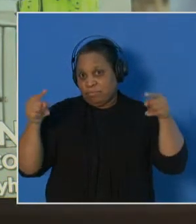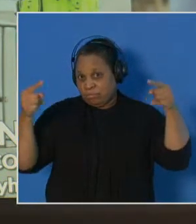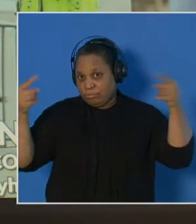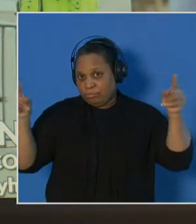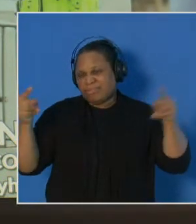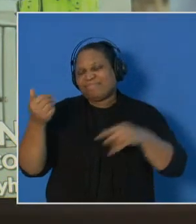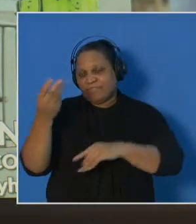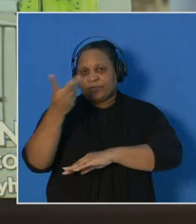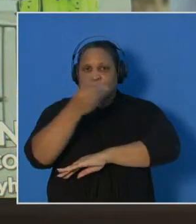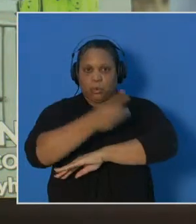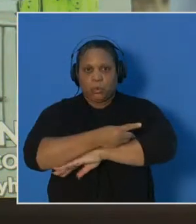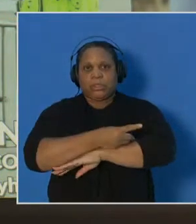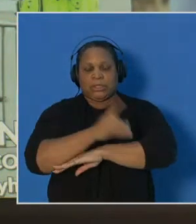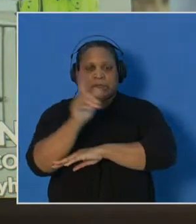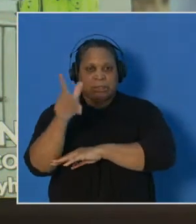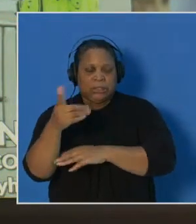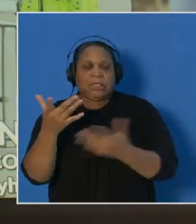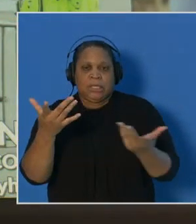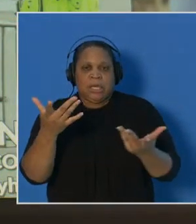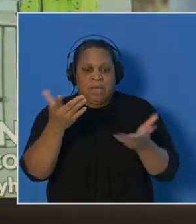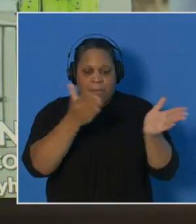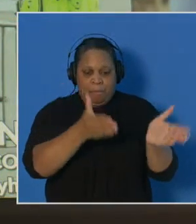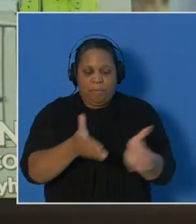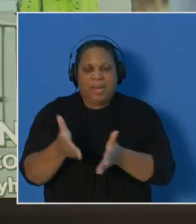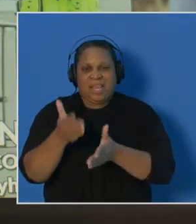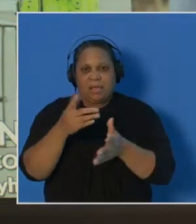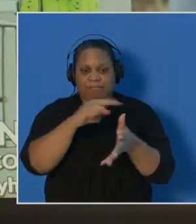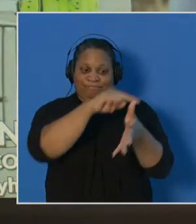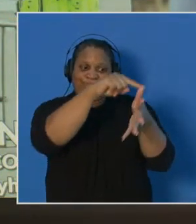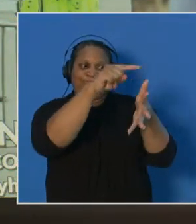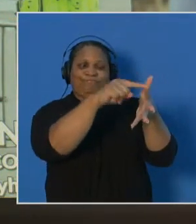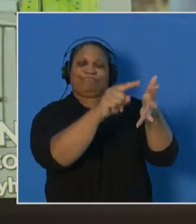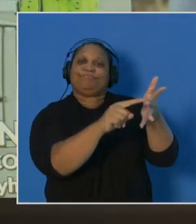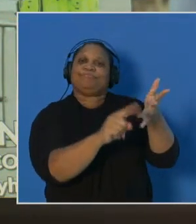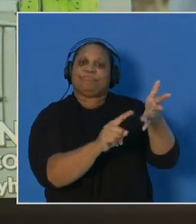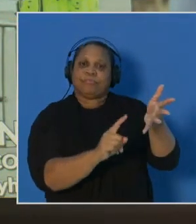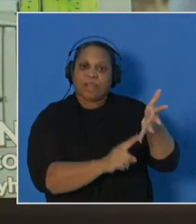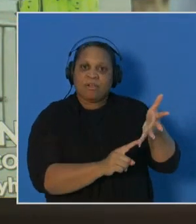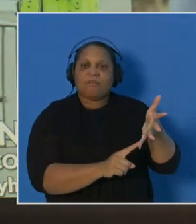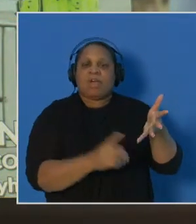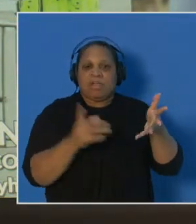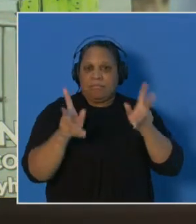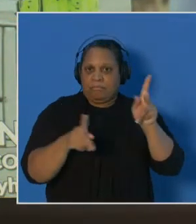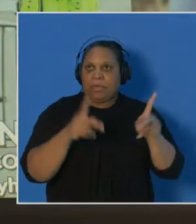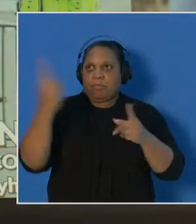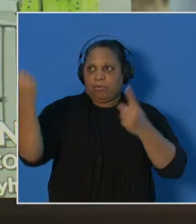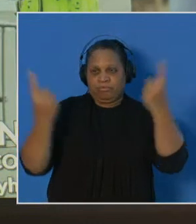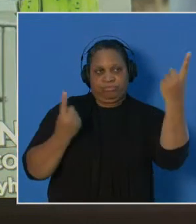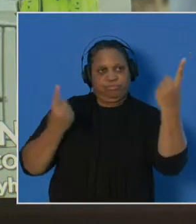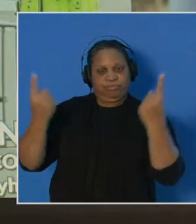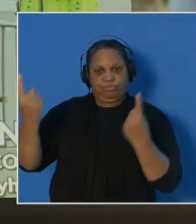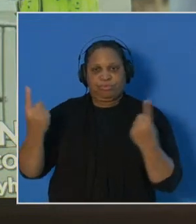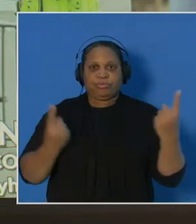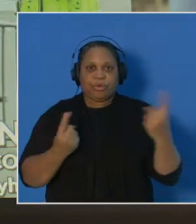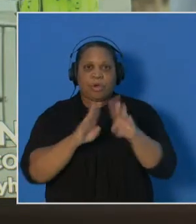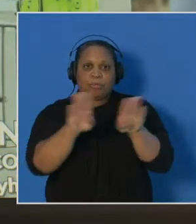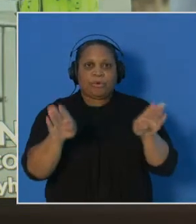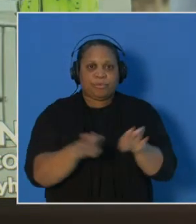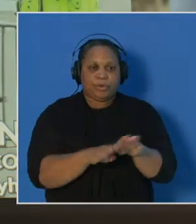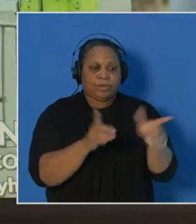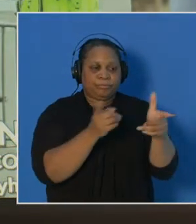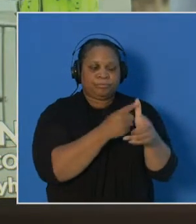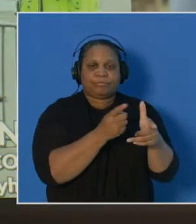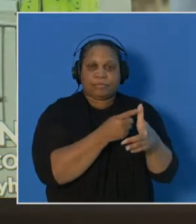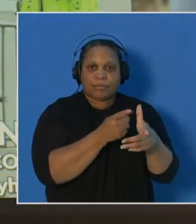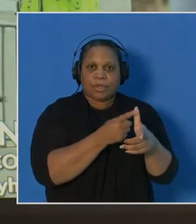few days. Our plan features 5 stages of visitors traveling to Bermuda. Stage 1 is the